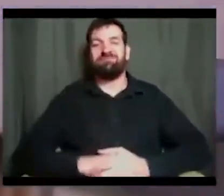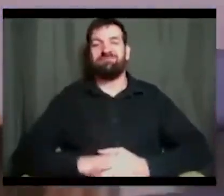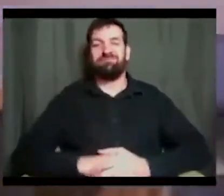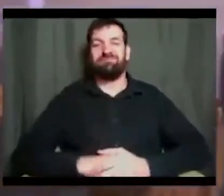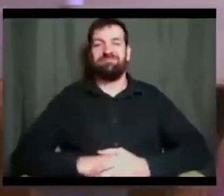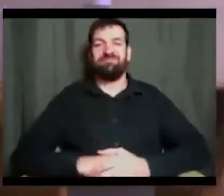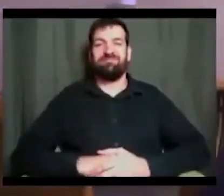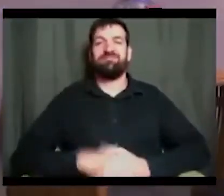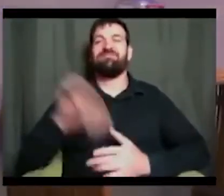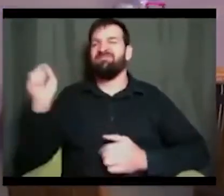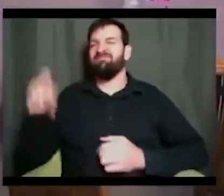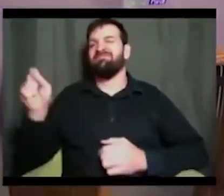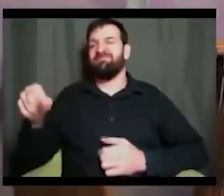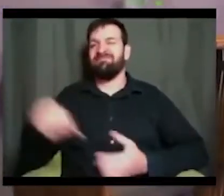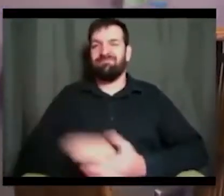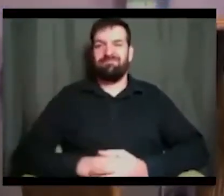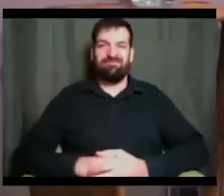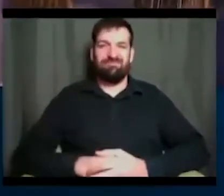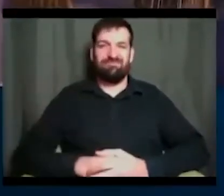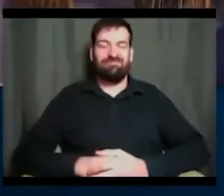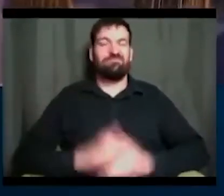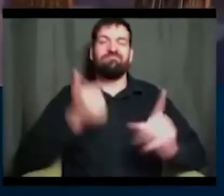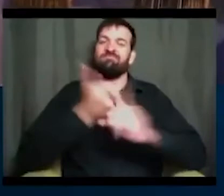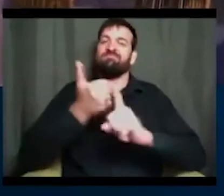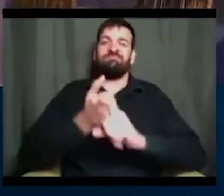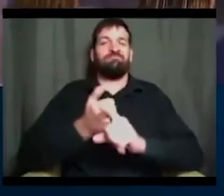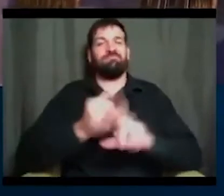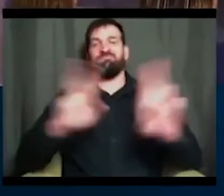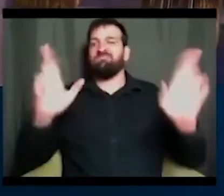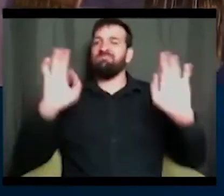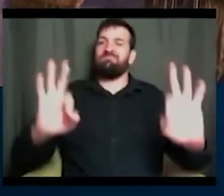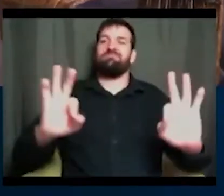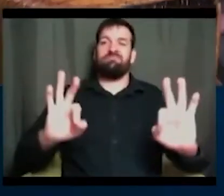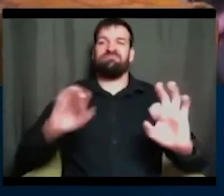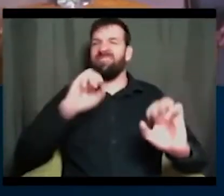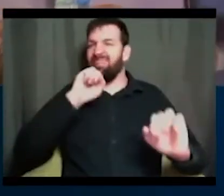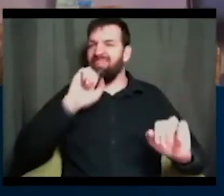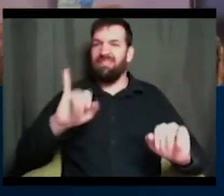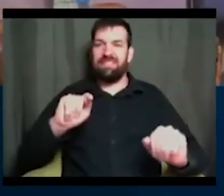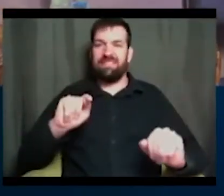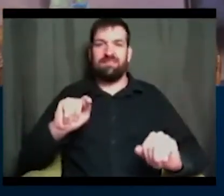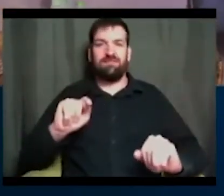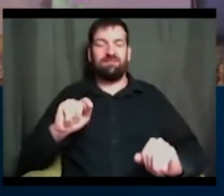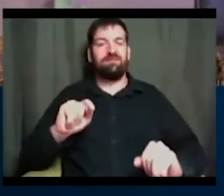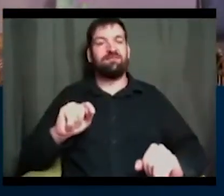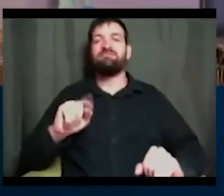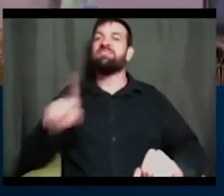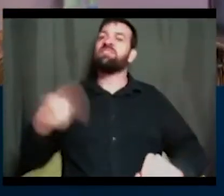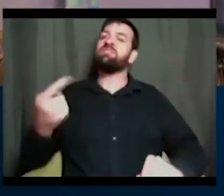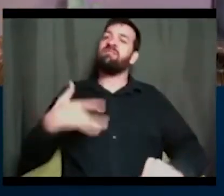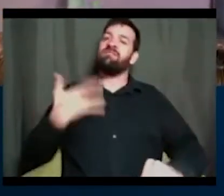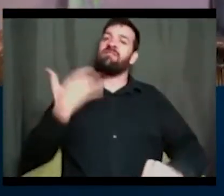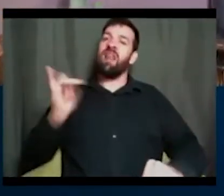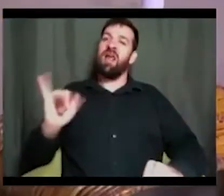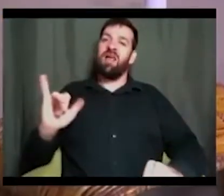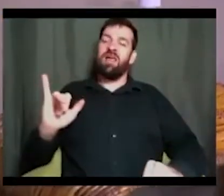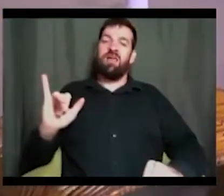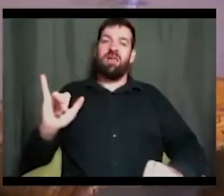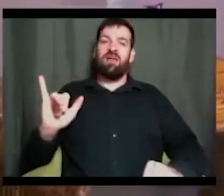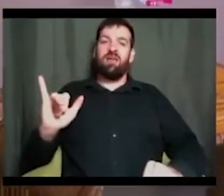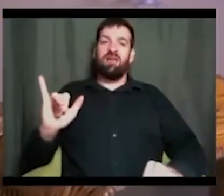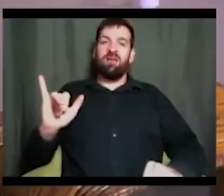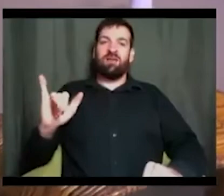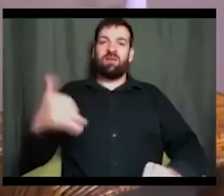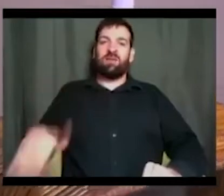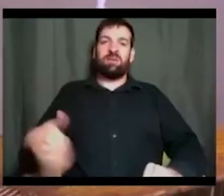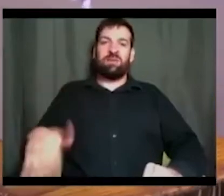Yeah. Yeah. Yeah, you're good to go. I love it. I just feel so honored because I just